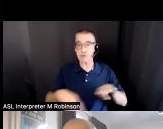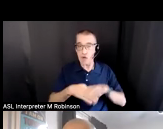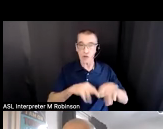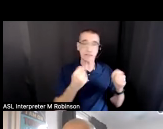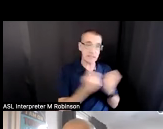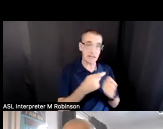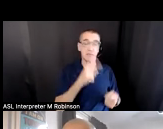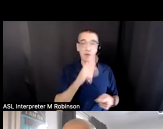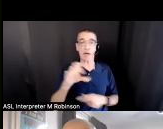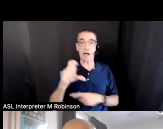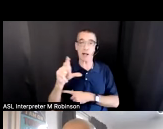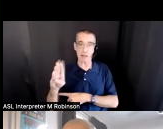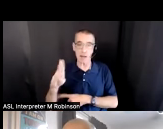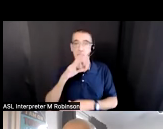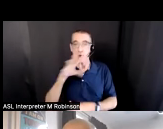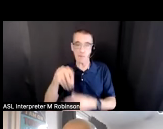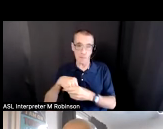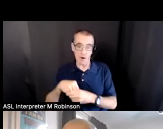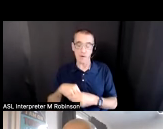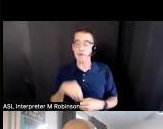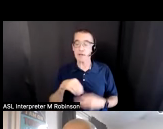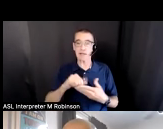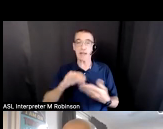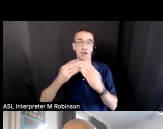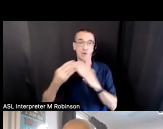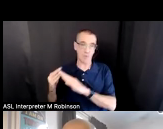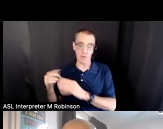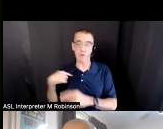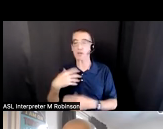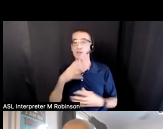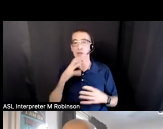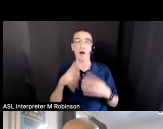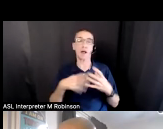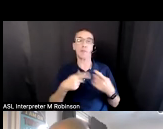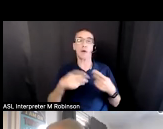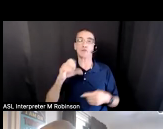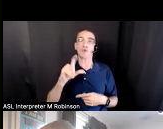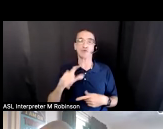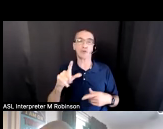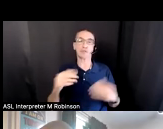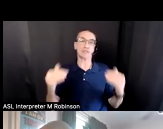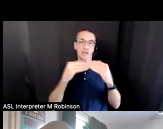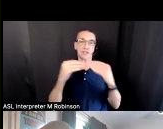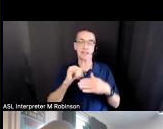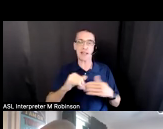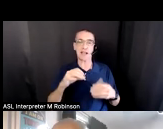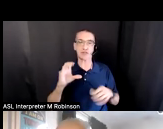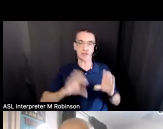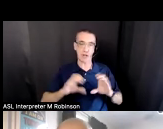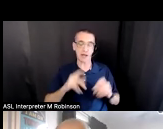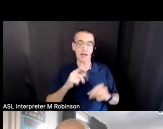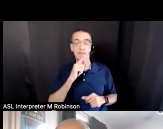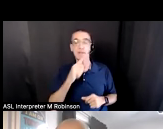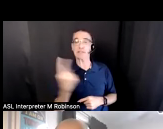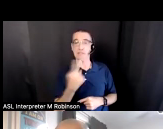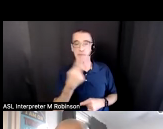be a club that they're a part of in the community. We've talked a lot about social justice in the chat. That could be